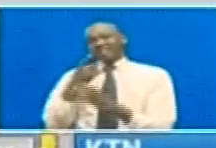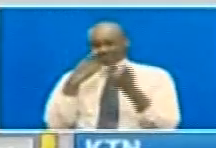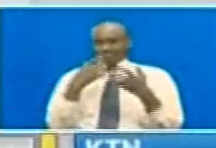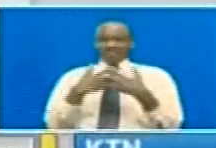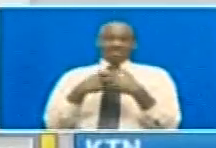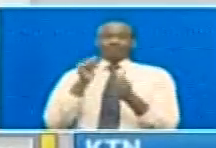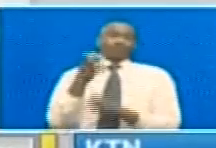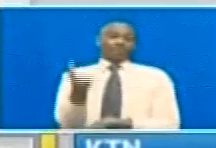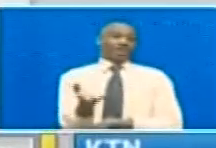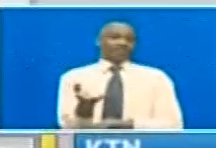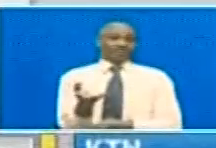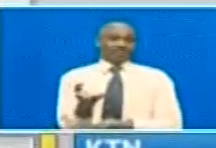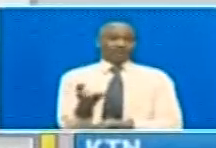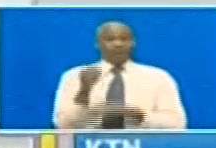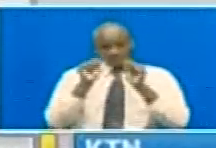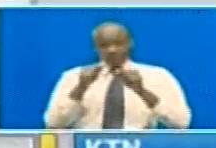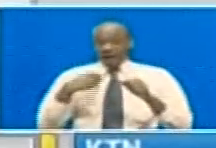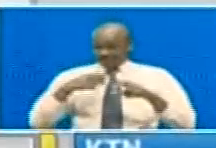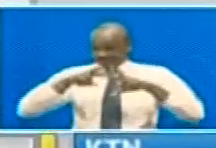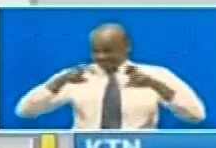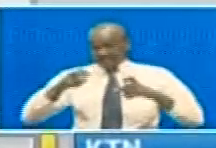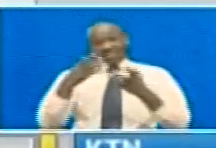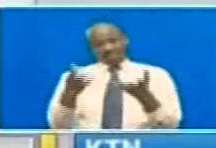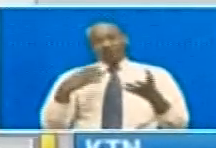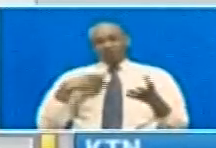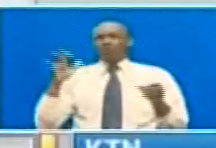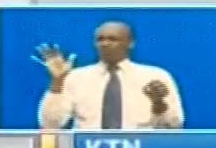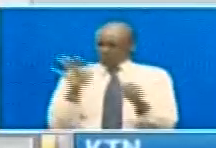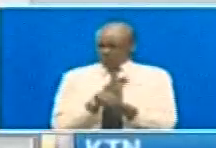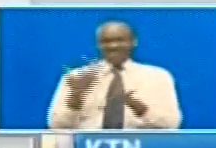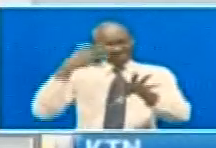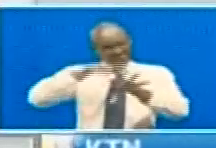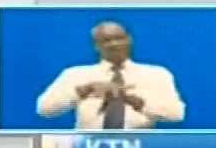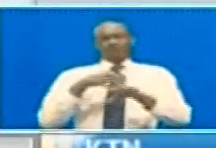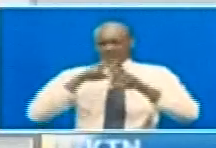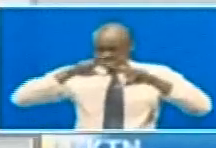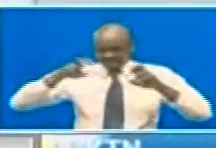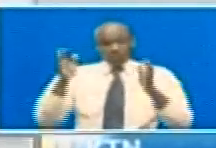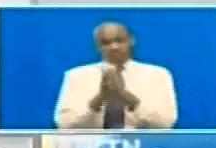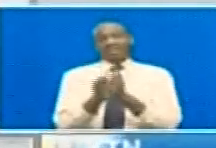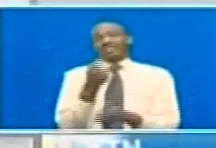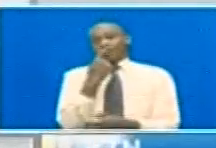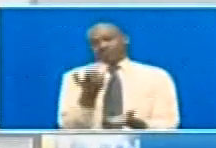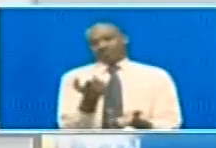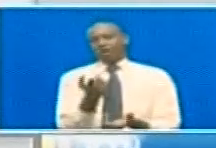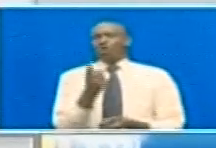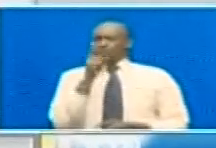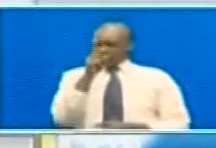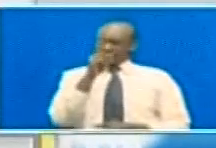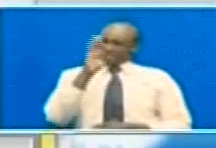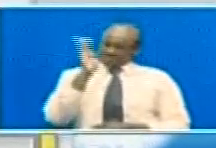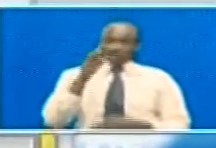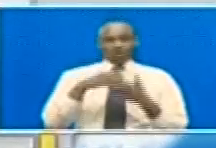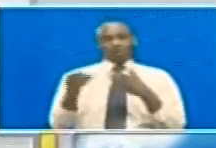facilities. It would also house research facilities that would allow for complete integration of research and treatment, all at the cost of $1